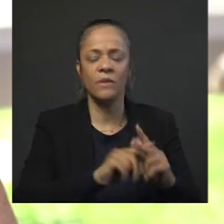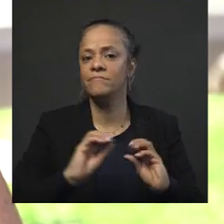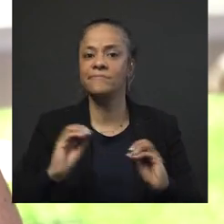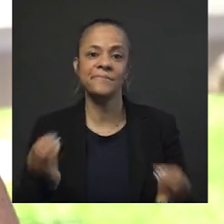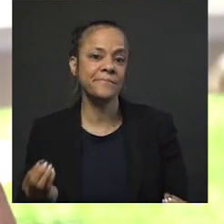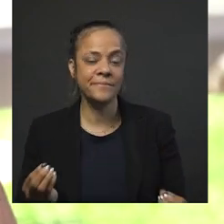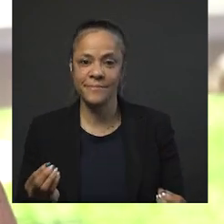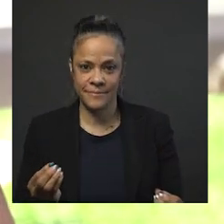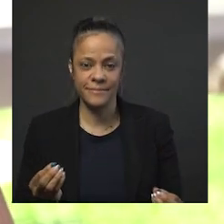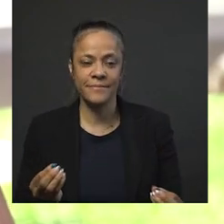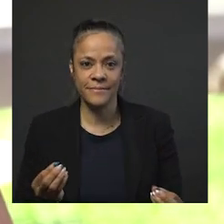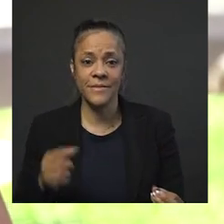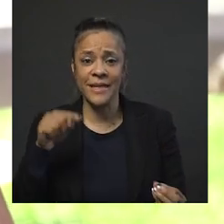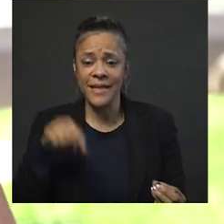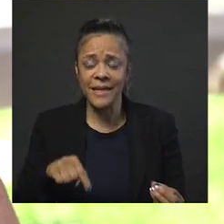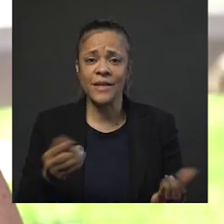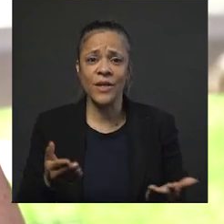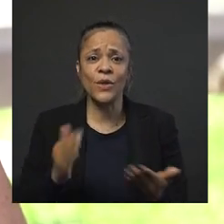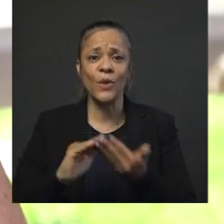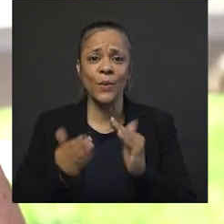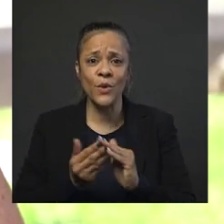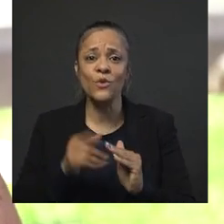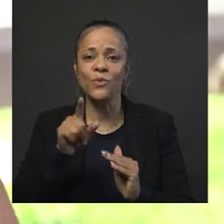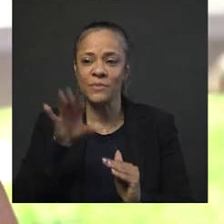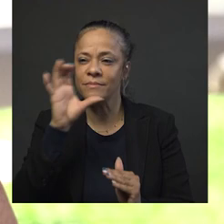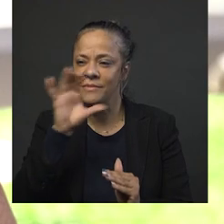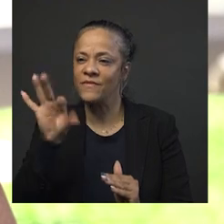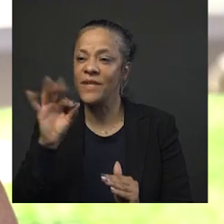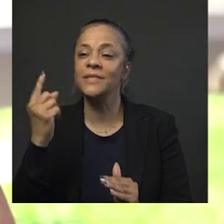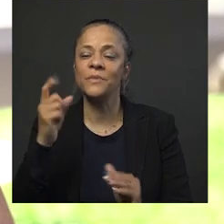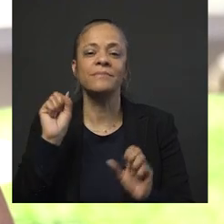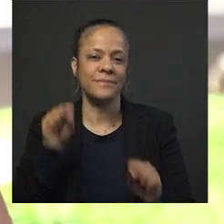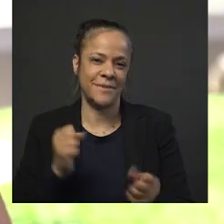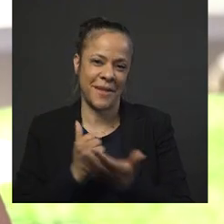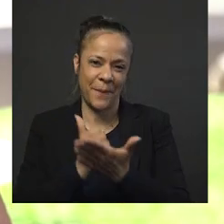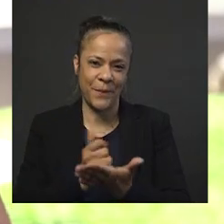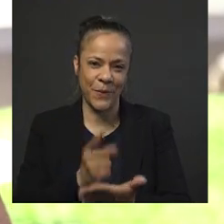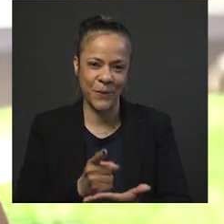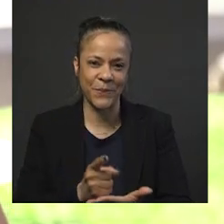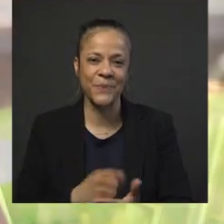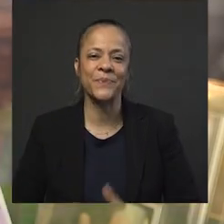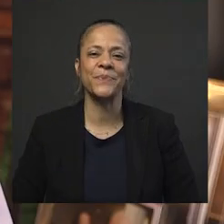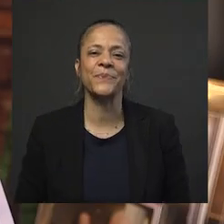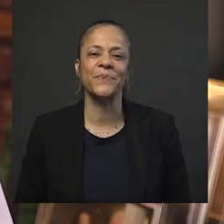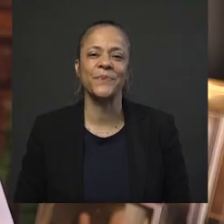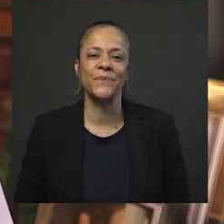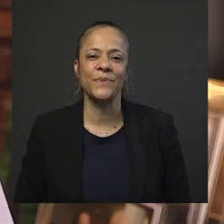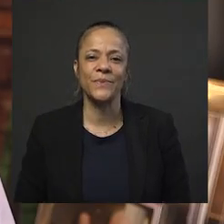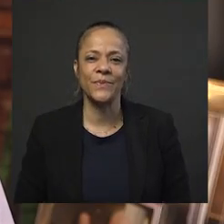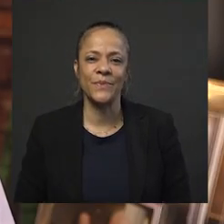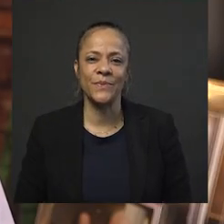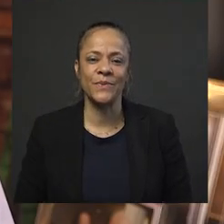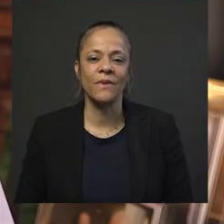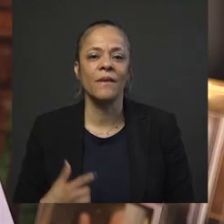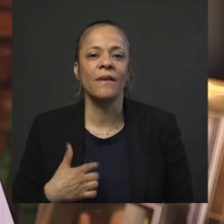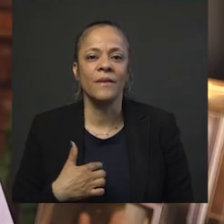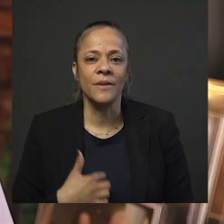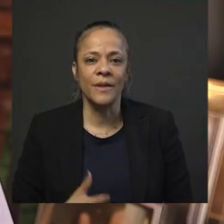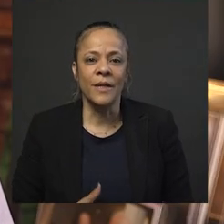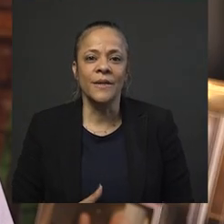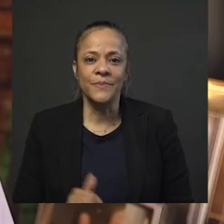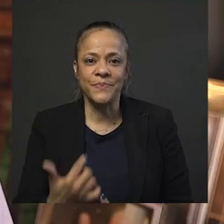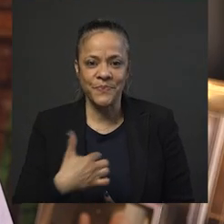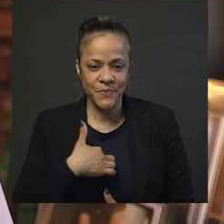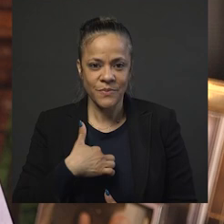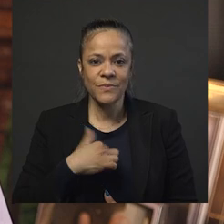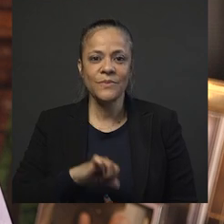entry, and that and everywhere you go in our community, you'll find someone that can help you out. I'm proud to lead an incredible team who